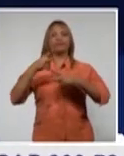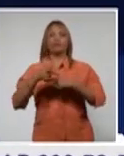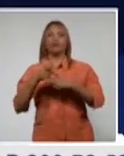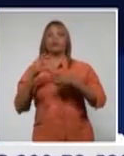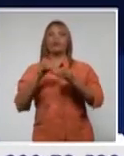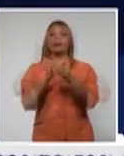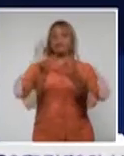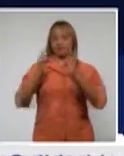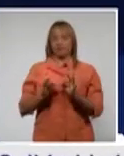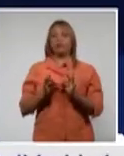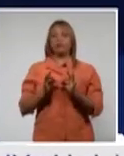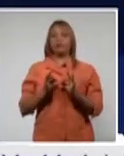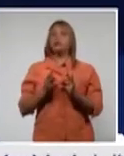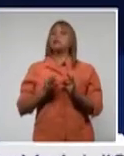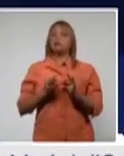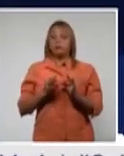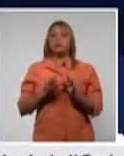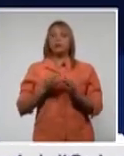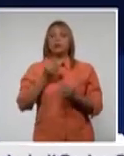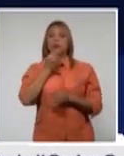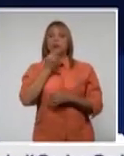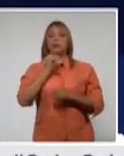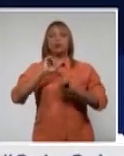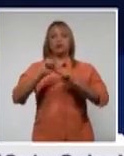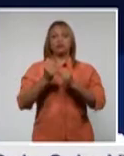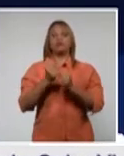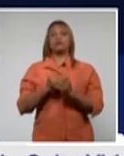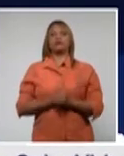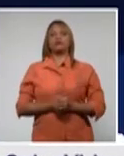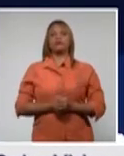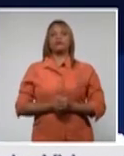that we will be able to control them.